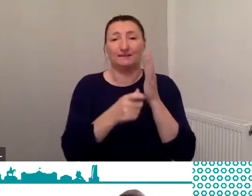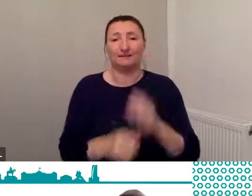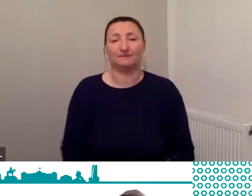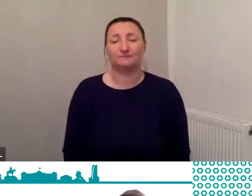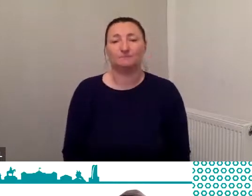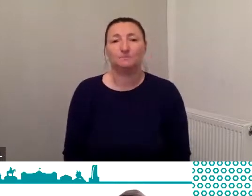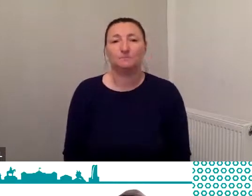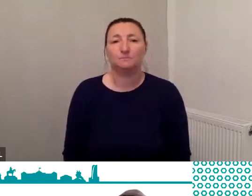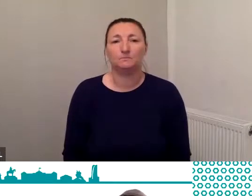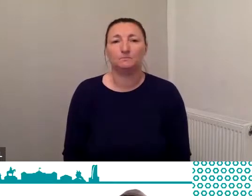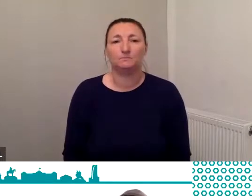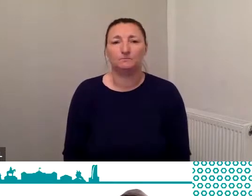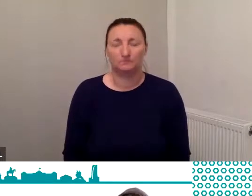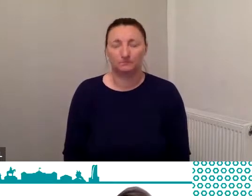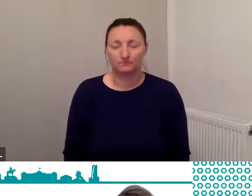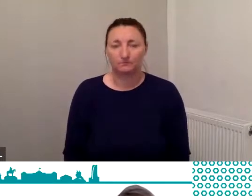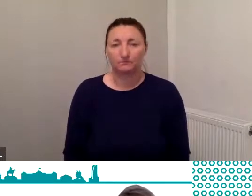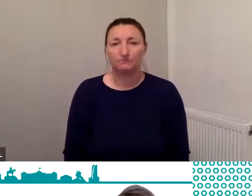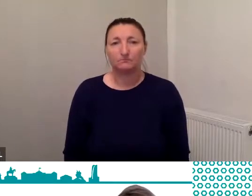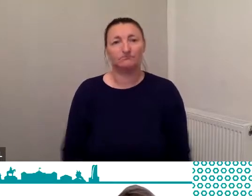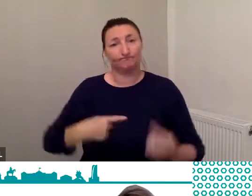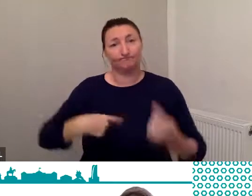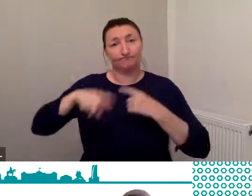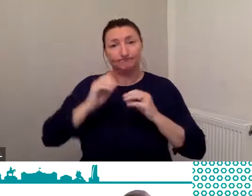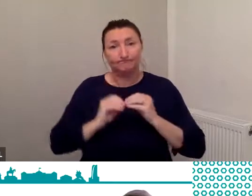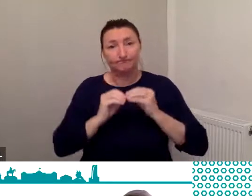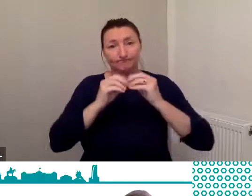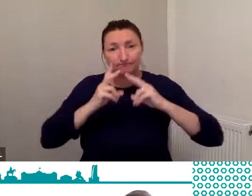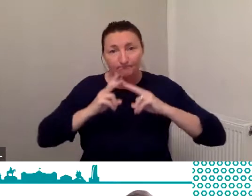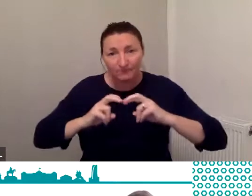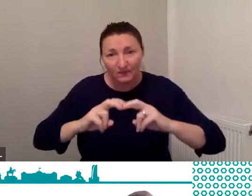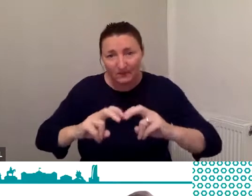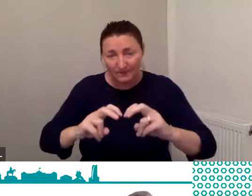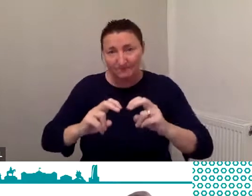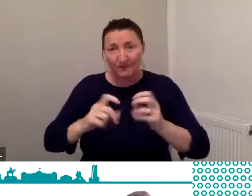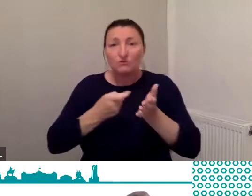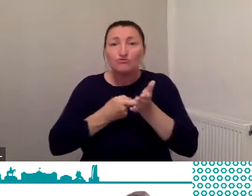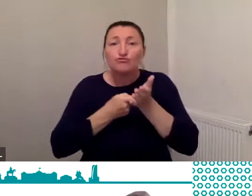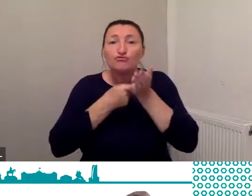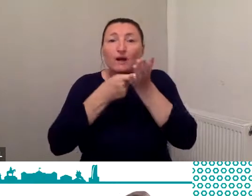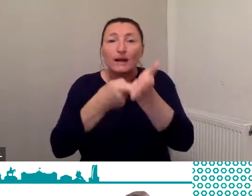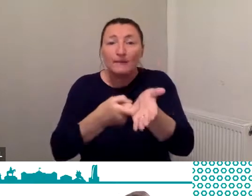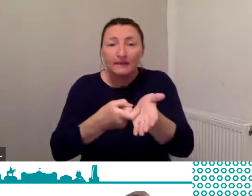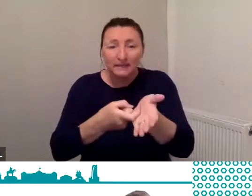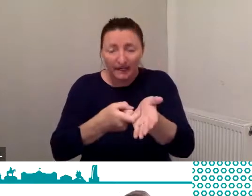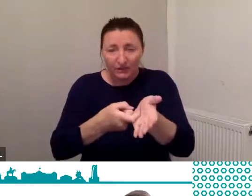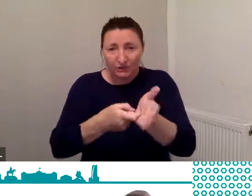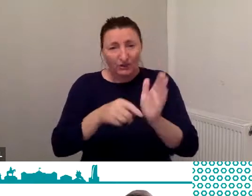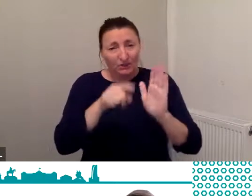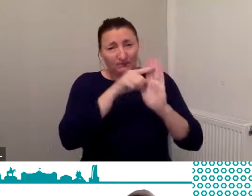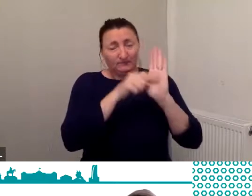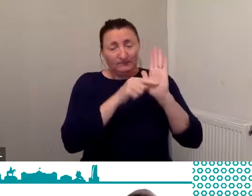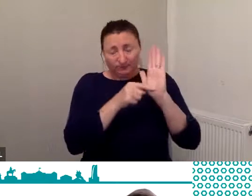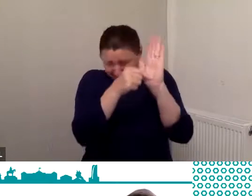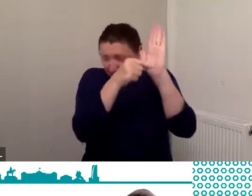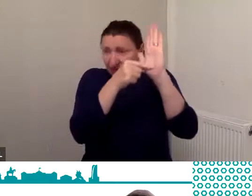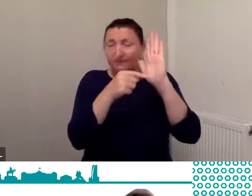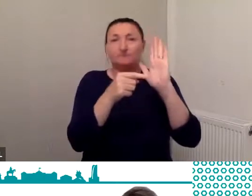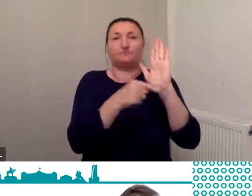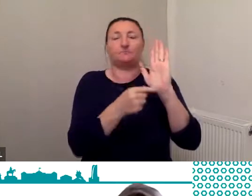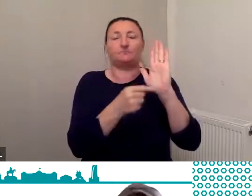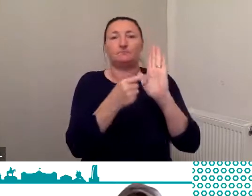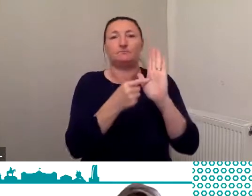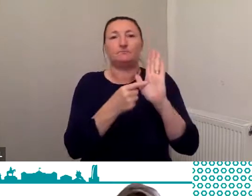So a couple of the recommendations we've made to achieve some of these ambitions include, firstly, finding out what matters to